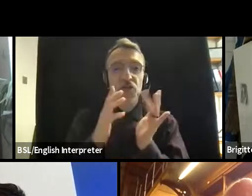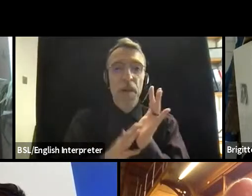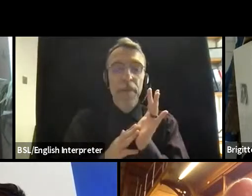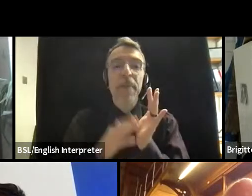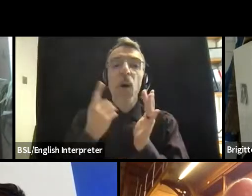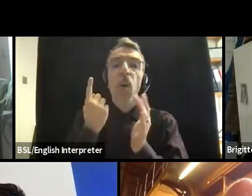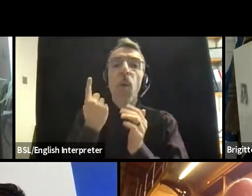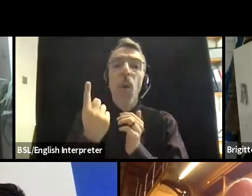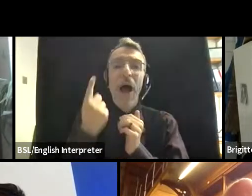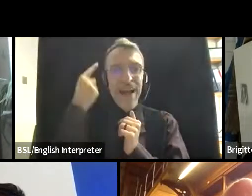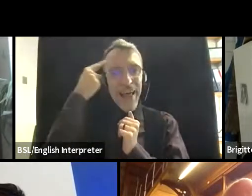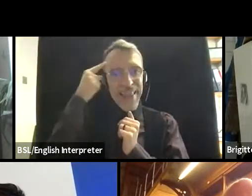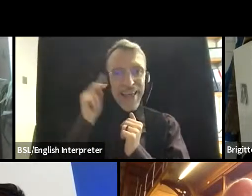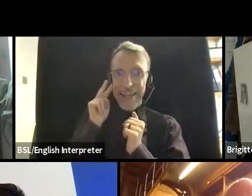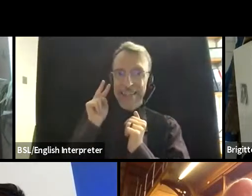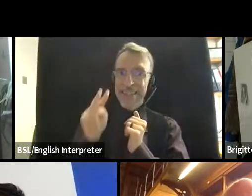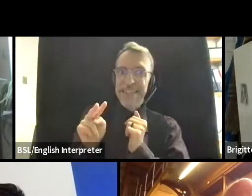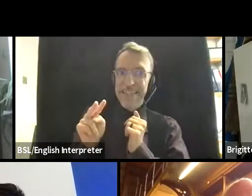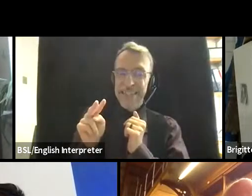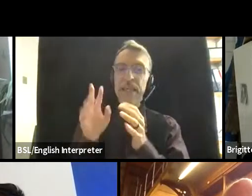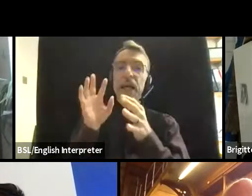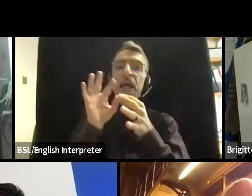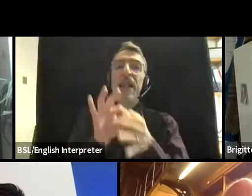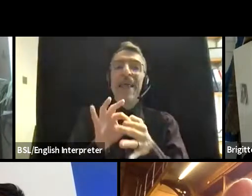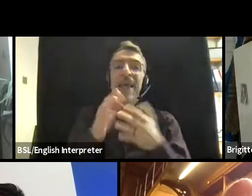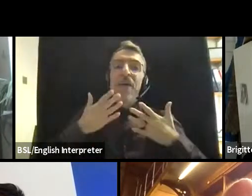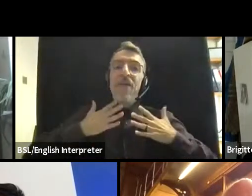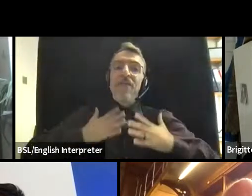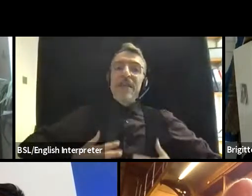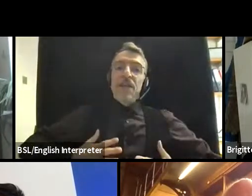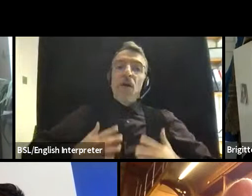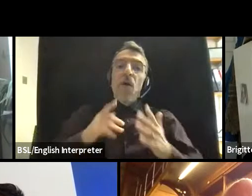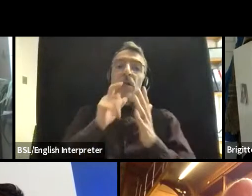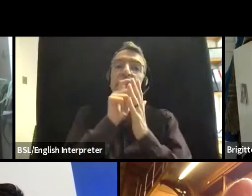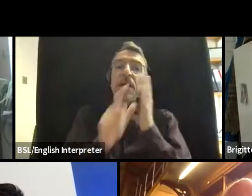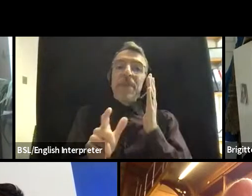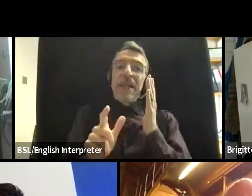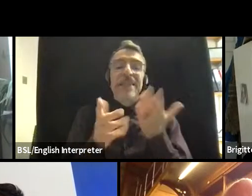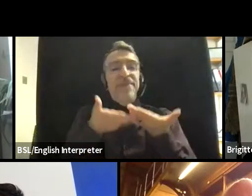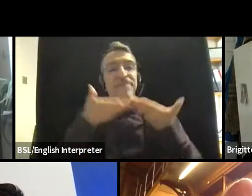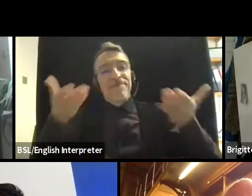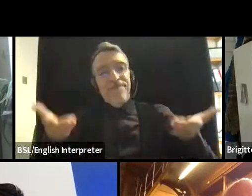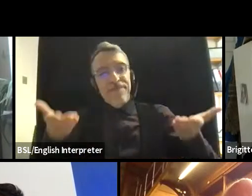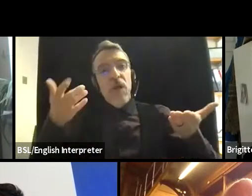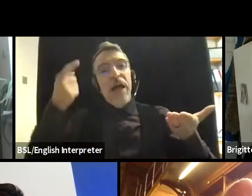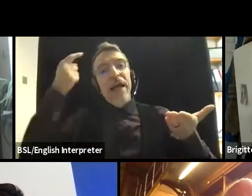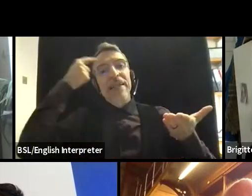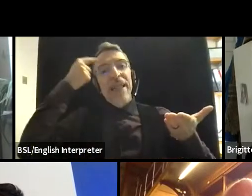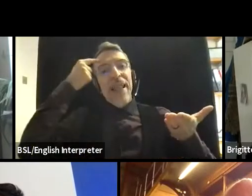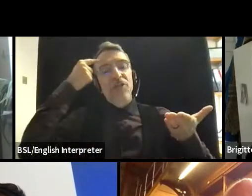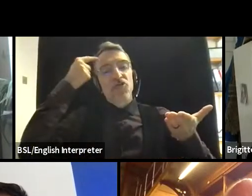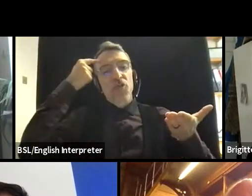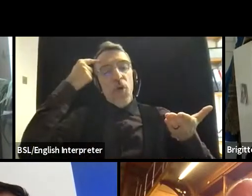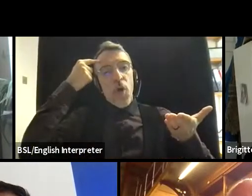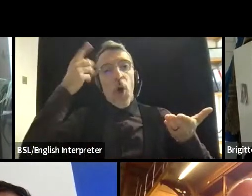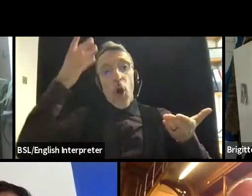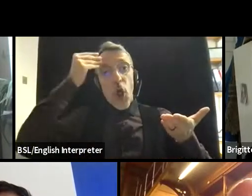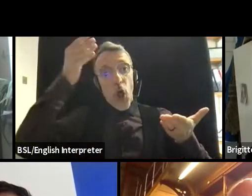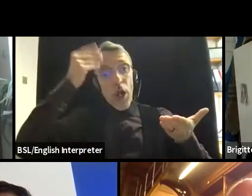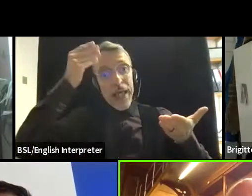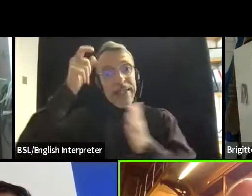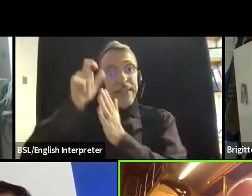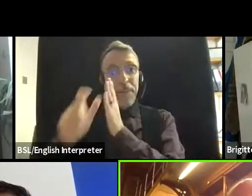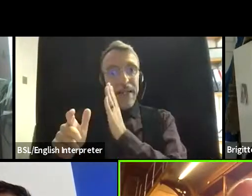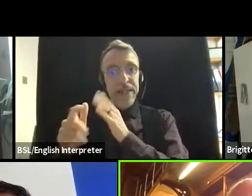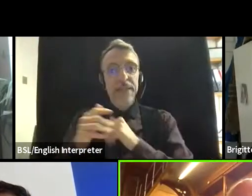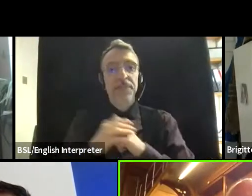there's one that I can see which is about physical disability as opposed to intellectual disability or learning disability.